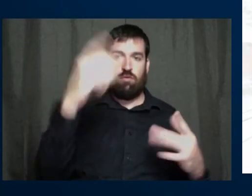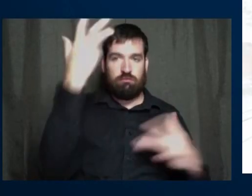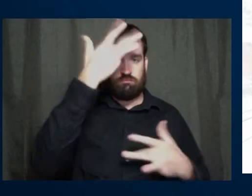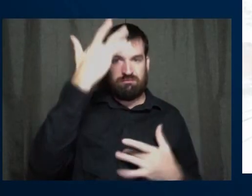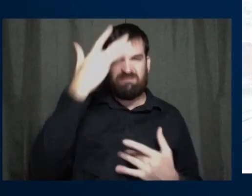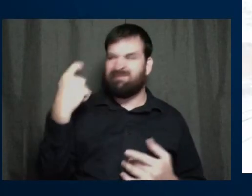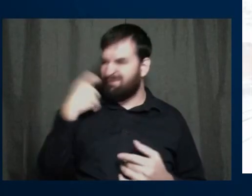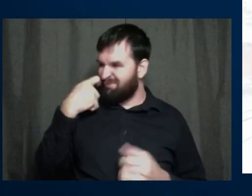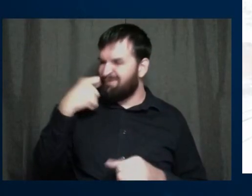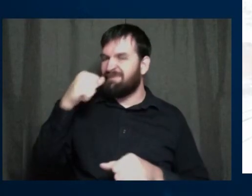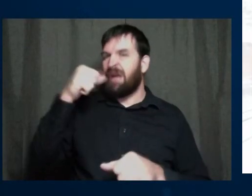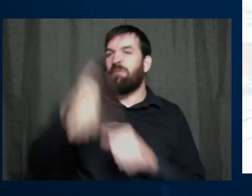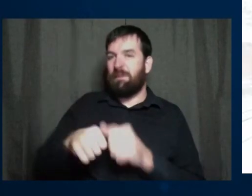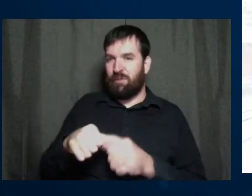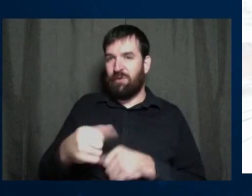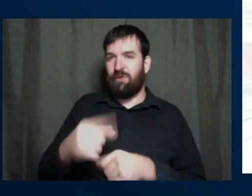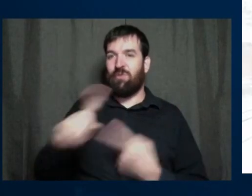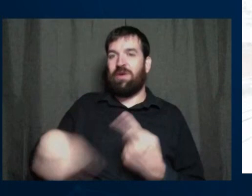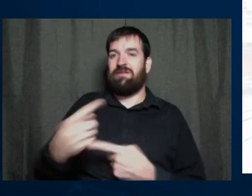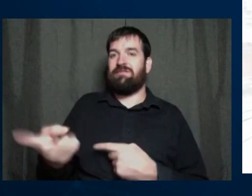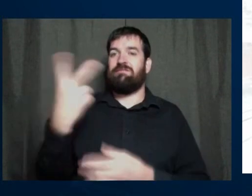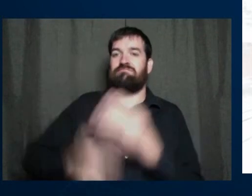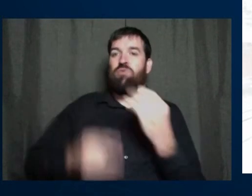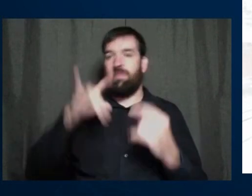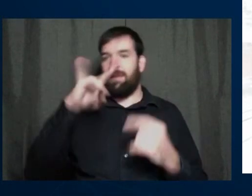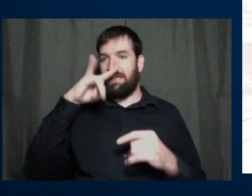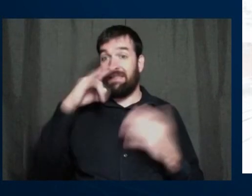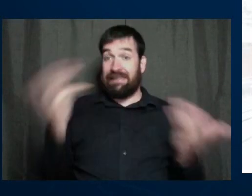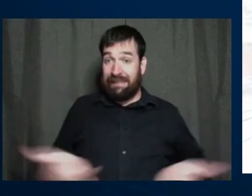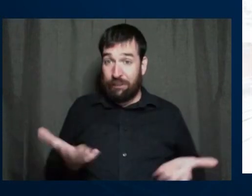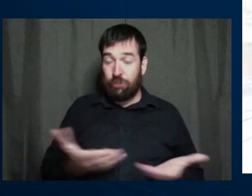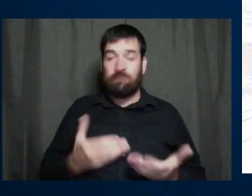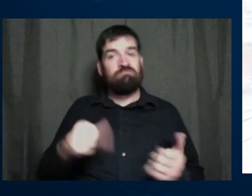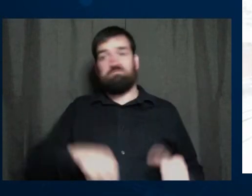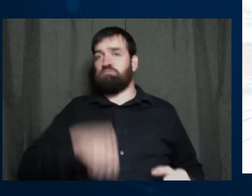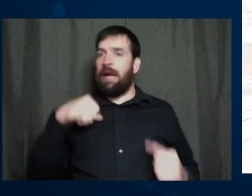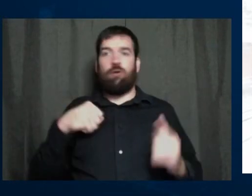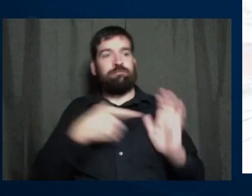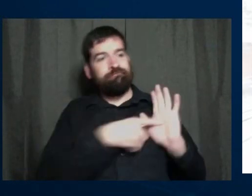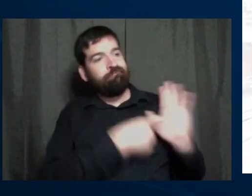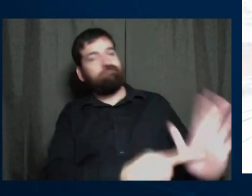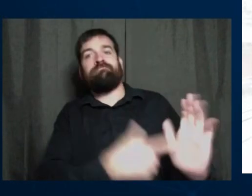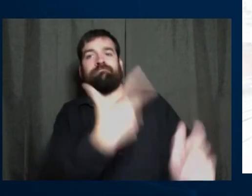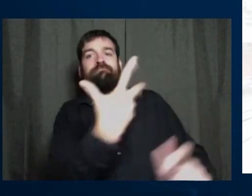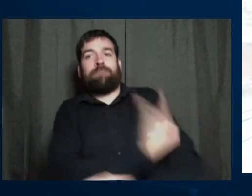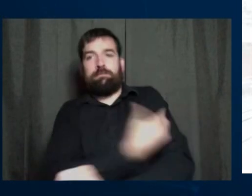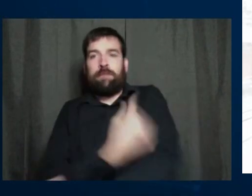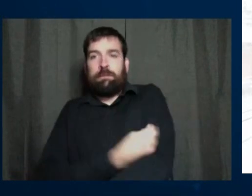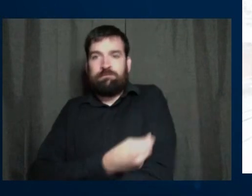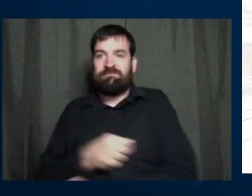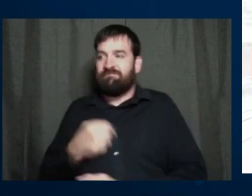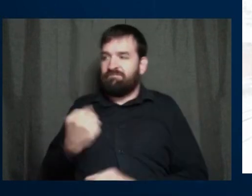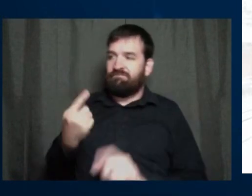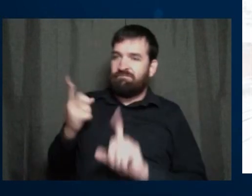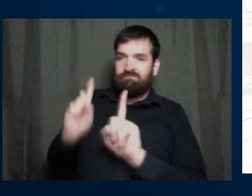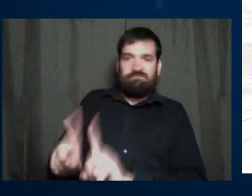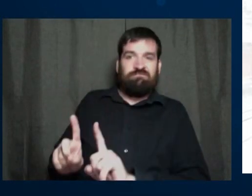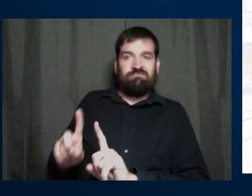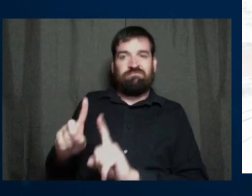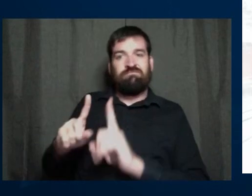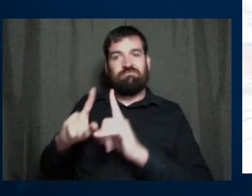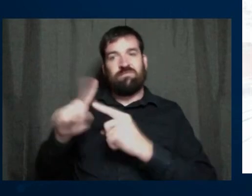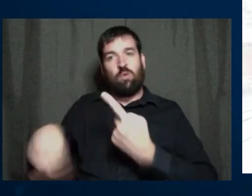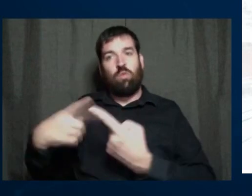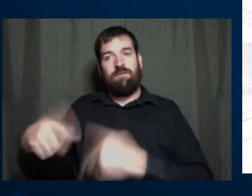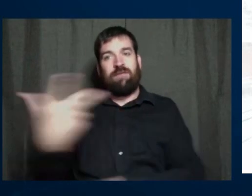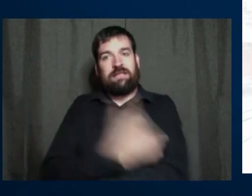day both of your kids were here and you did it loud and proud right here on this show. And so to hear you saying it, standing right next to your kids getting the vaccine, I think that just